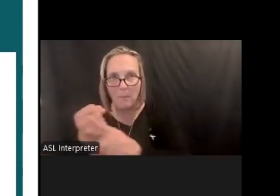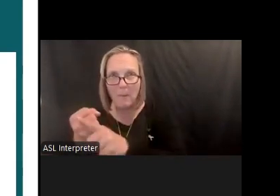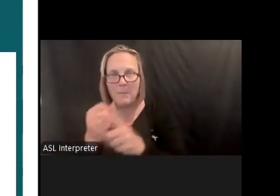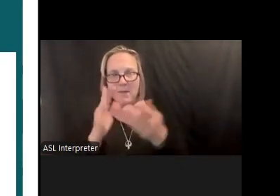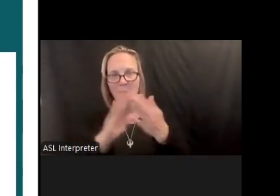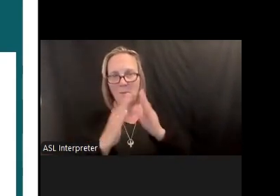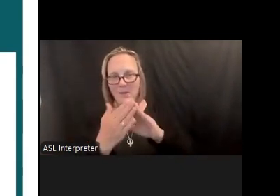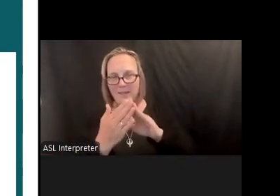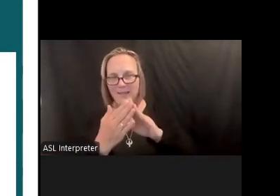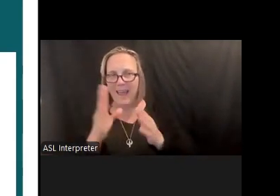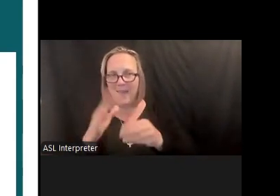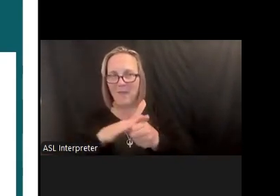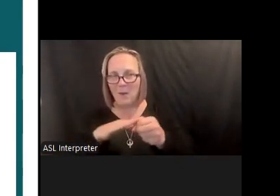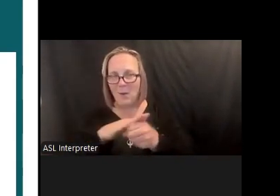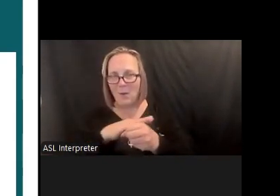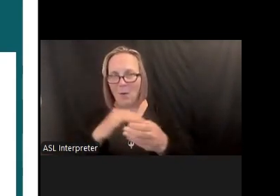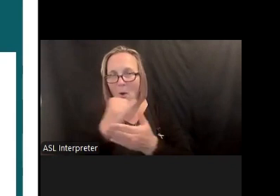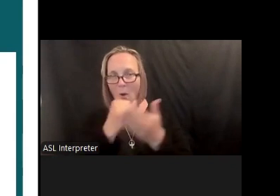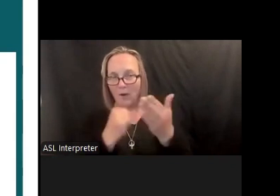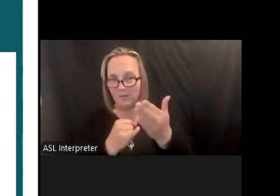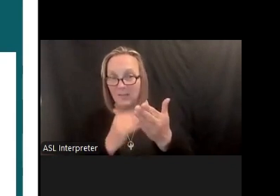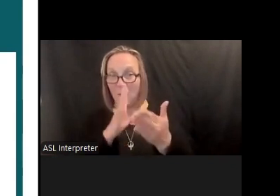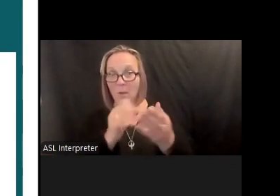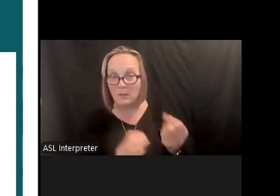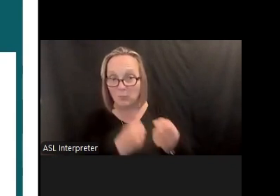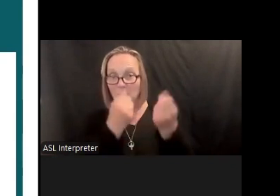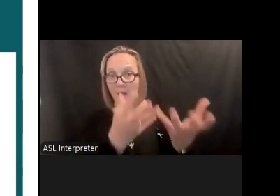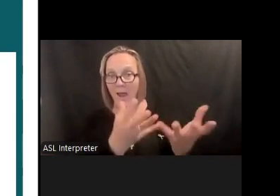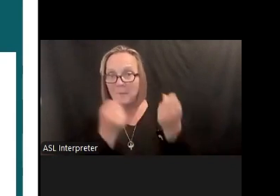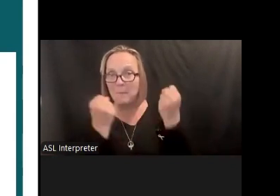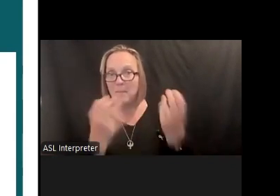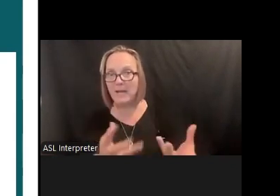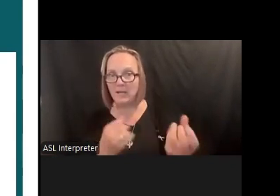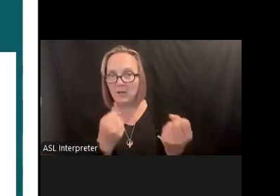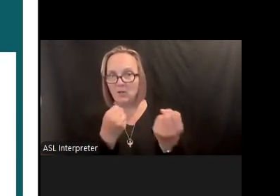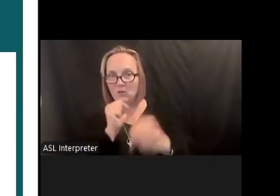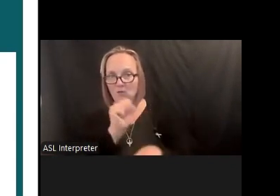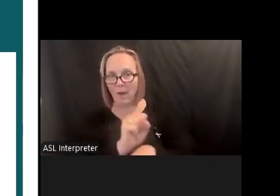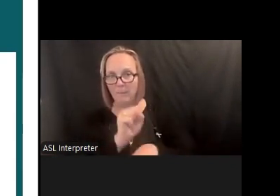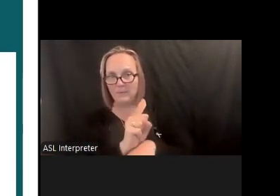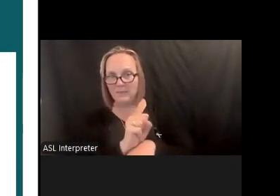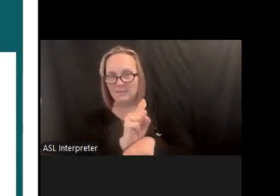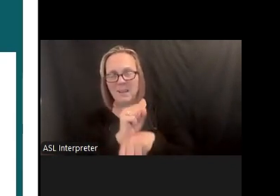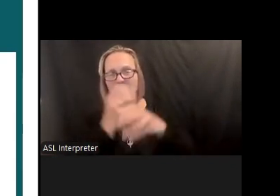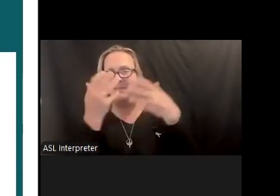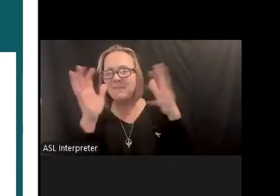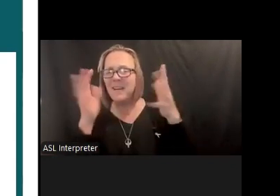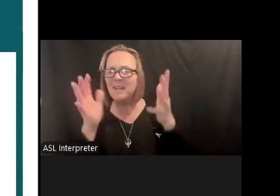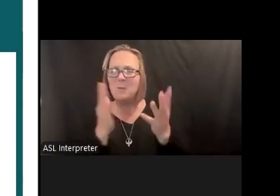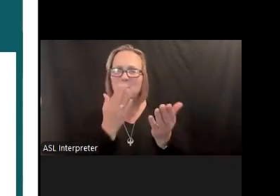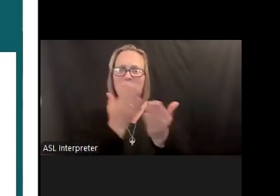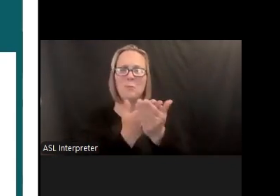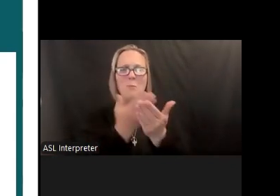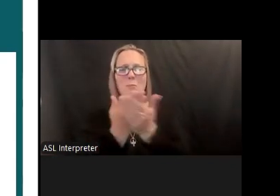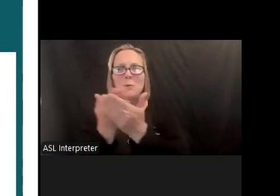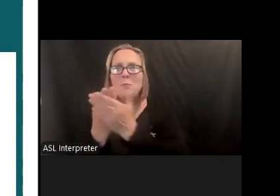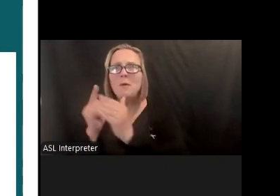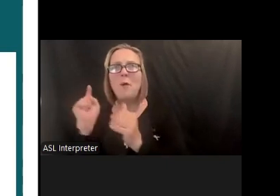also create and support many, many jobs. I think that this has been proven many times across the United